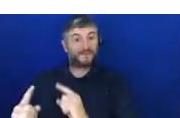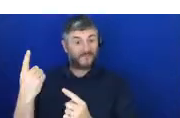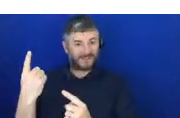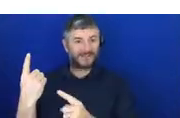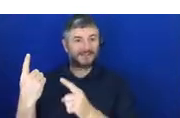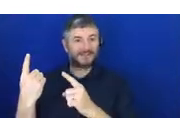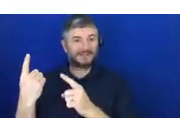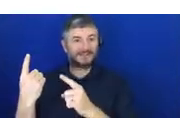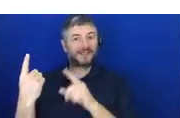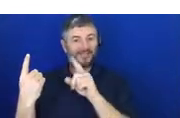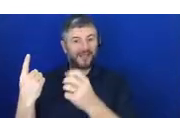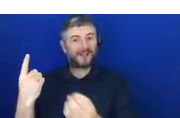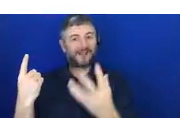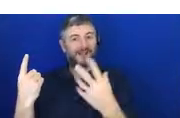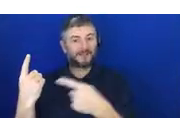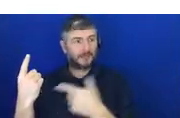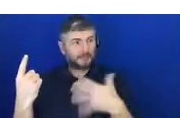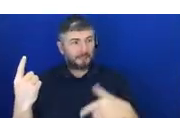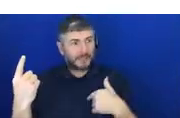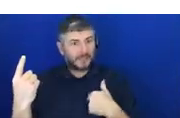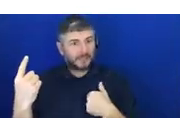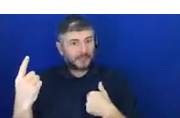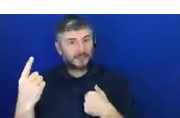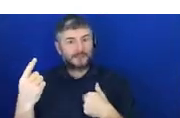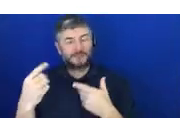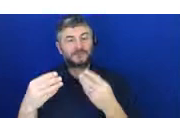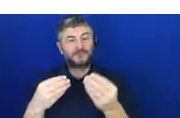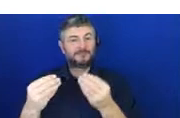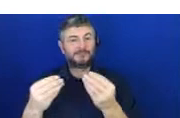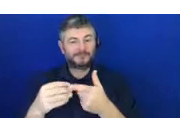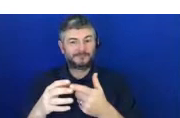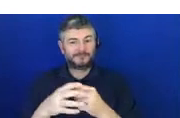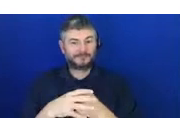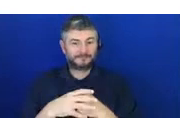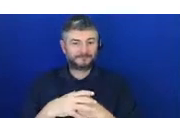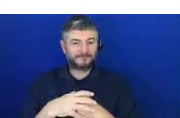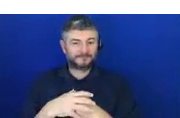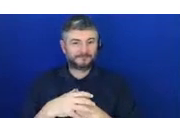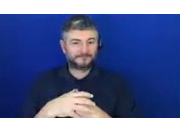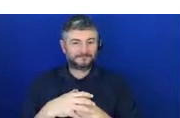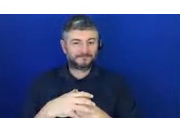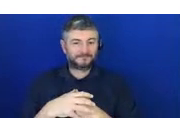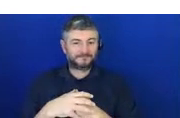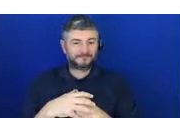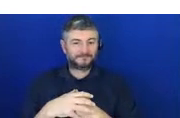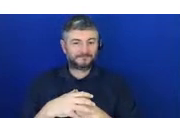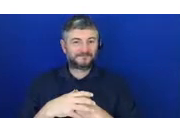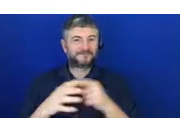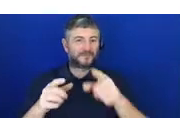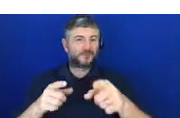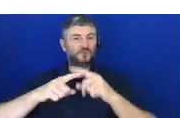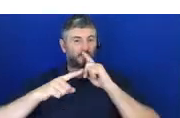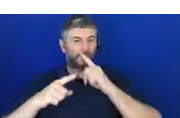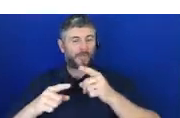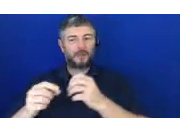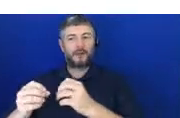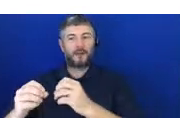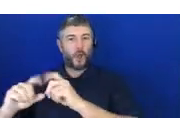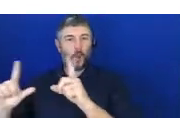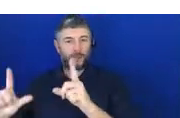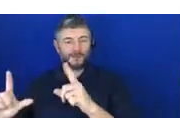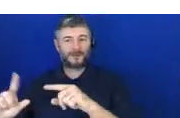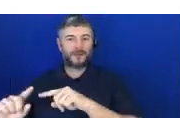Let me see. Okay. Let me see. I'll open it up, then I'll go back. Okay. Then I'll go back to